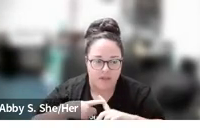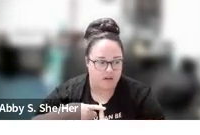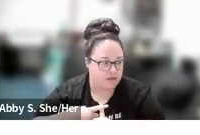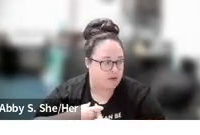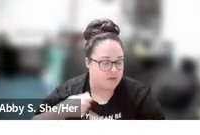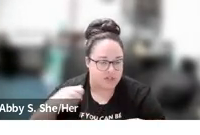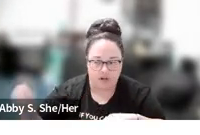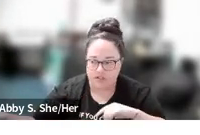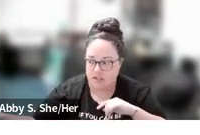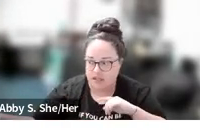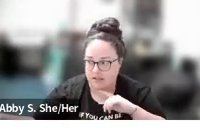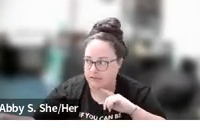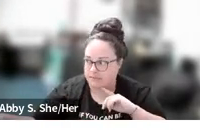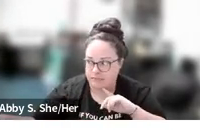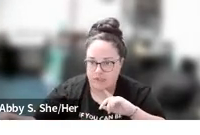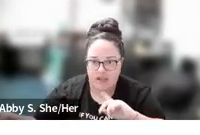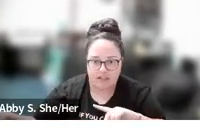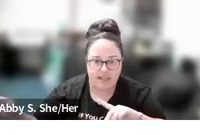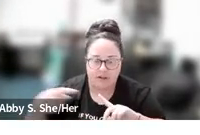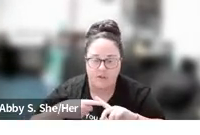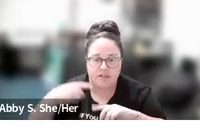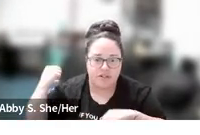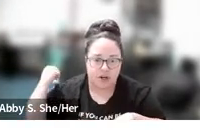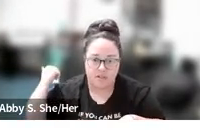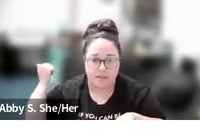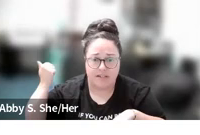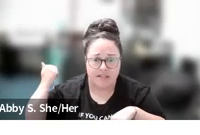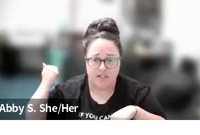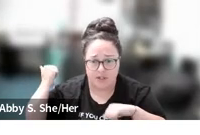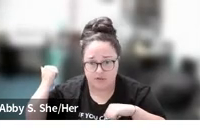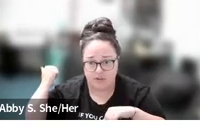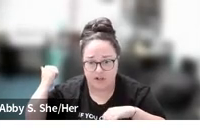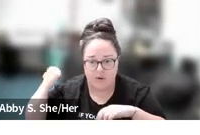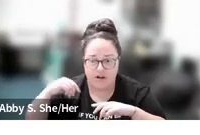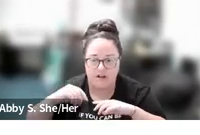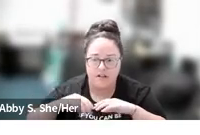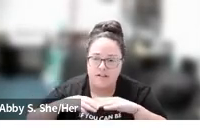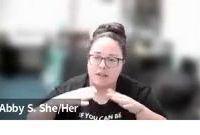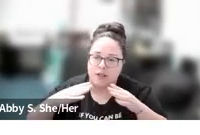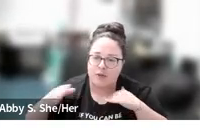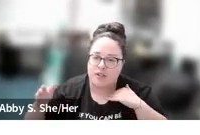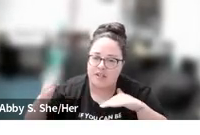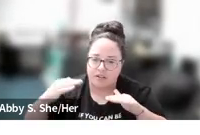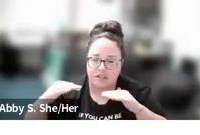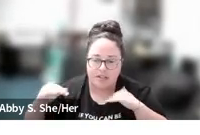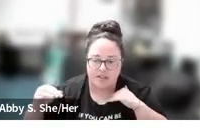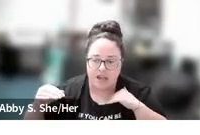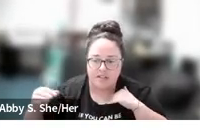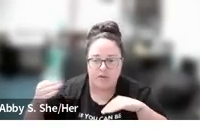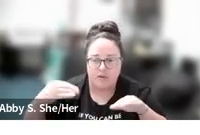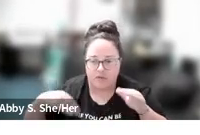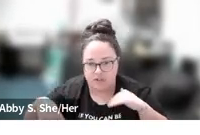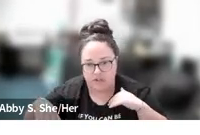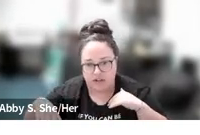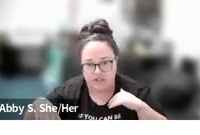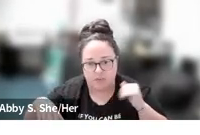my phone, but then also go and charge like a headset or use it to charge my PlayStation controller or, you know, so like different things like that,